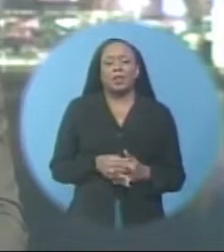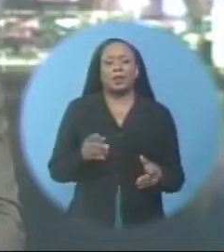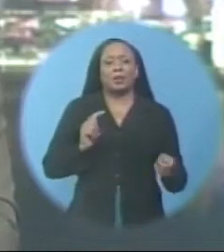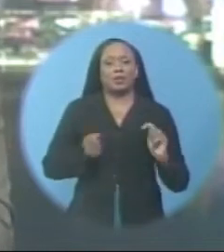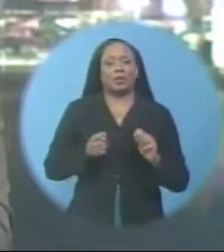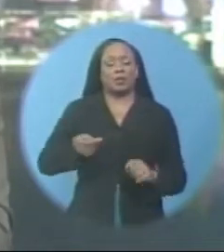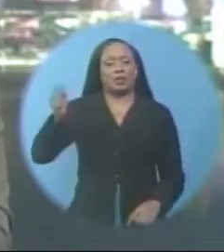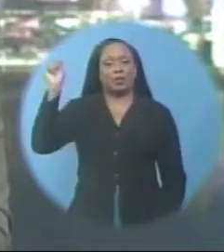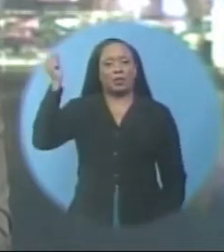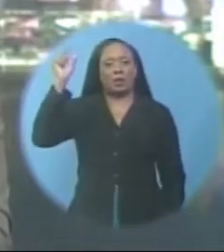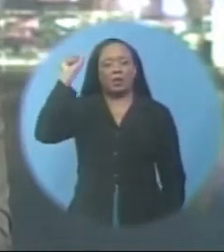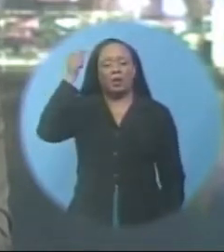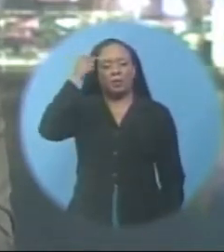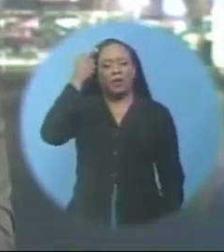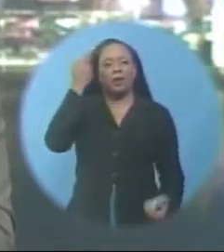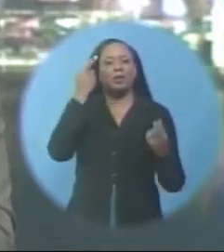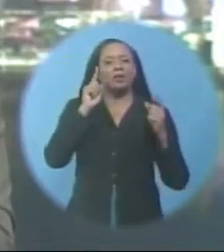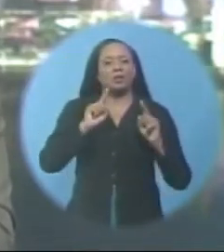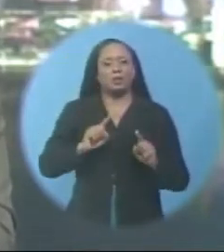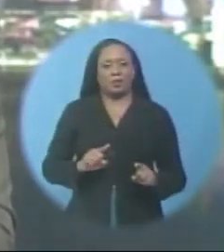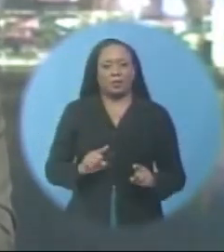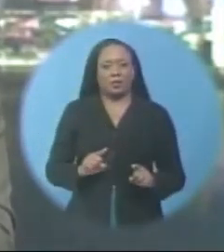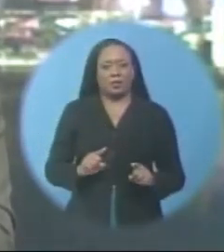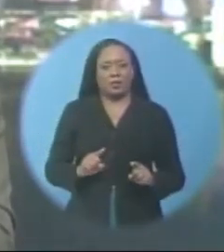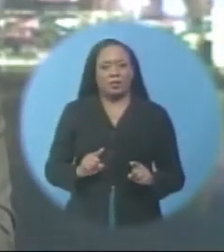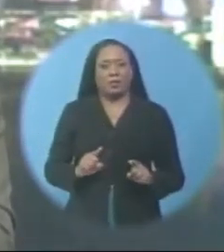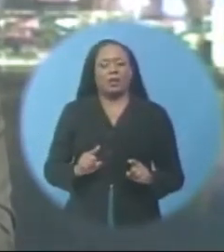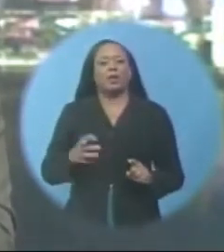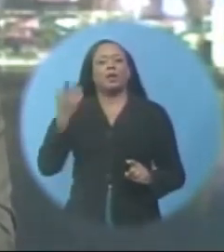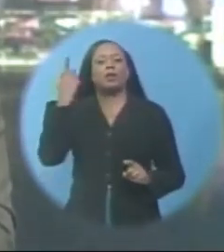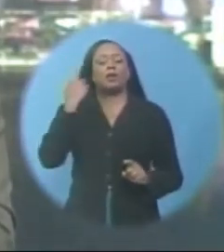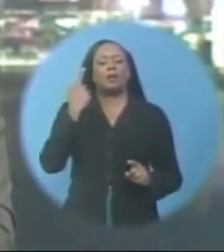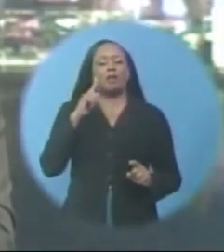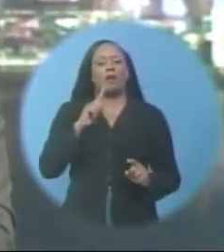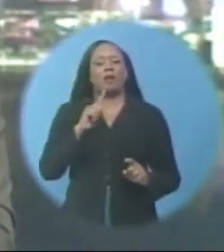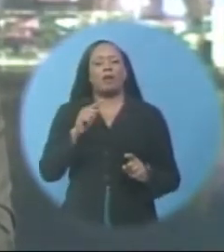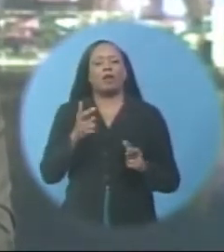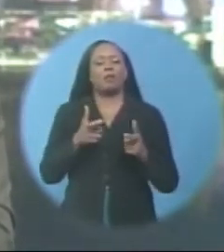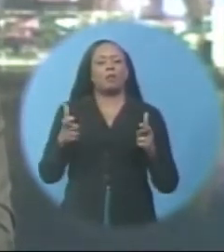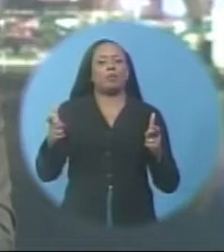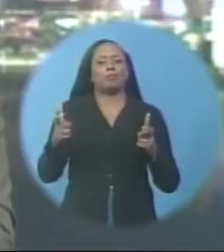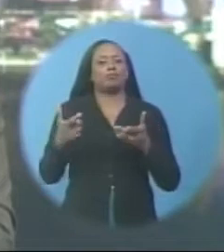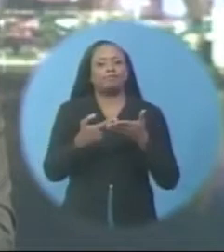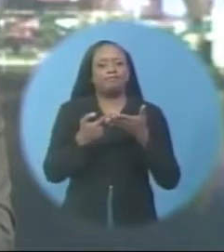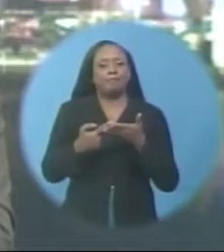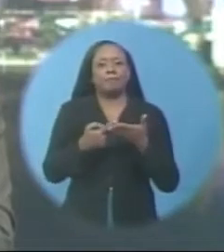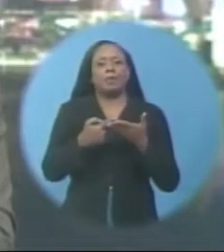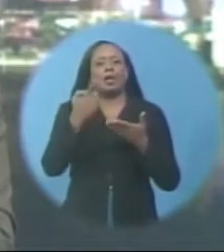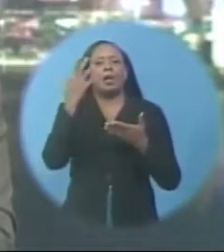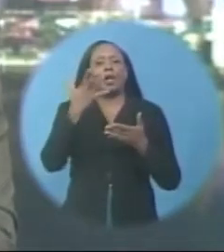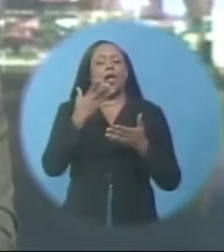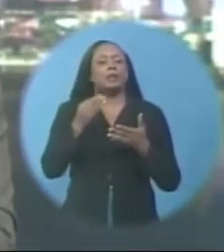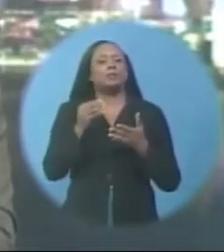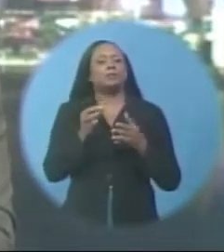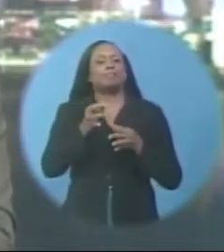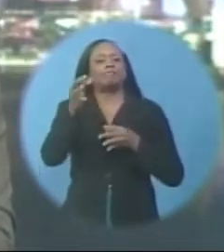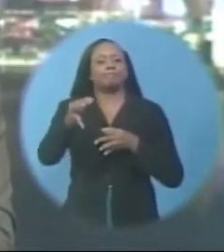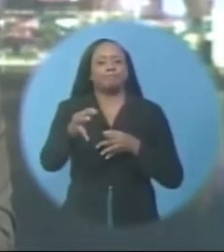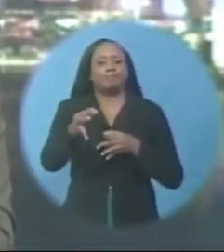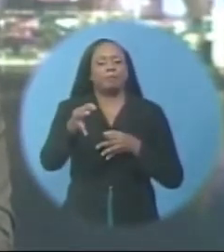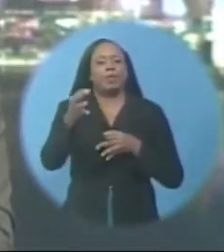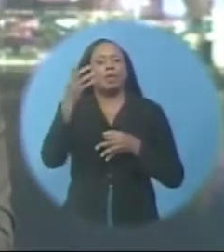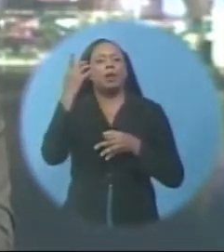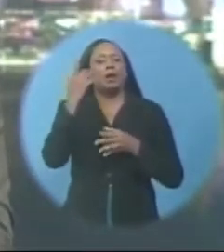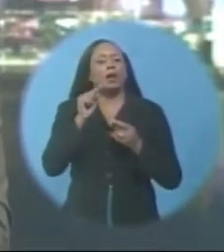Trinidad and Tobago's government has agreed to a moratorium on public sector retrenchments until December. Addressing the